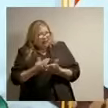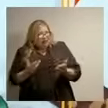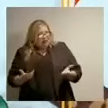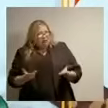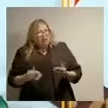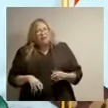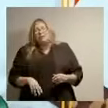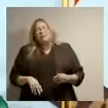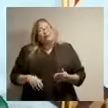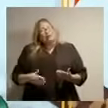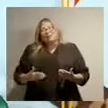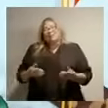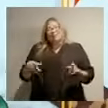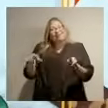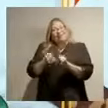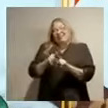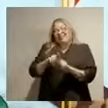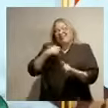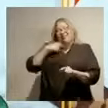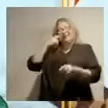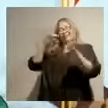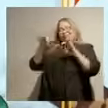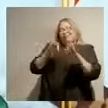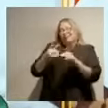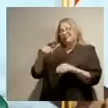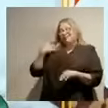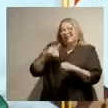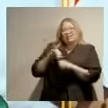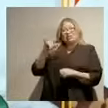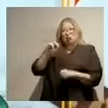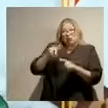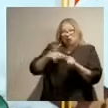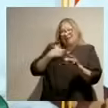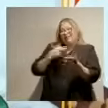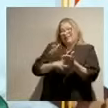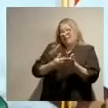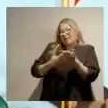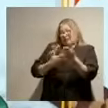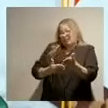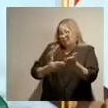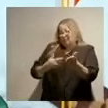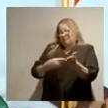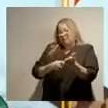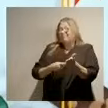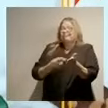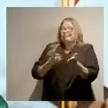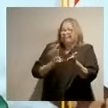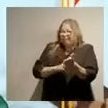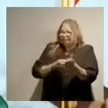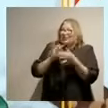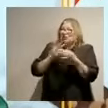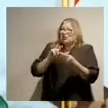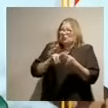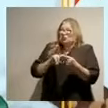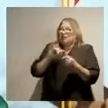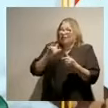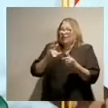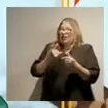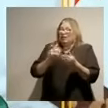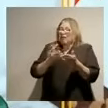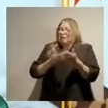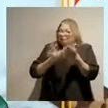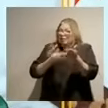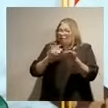of expression that I did in January on this. When I signed the bill, you can read my signature related to the bill and